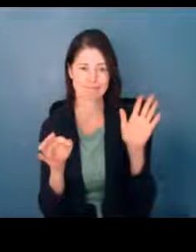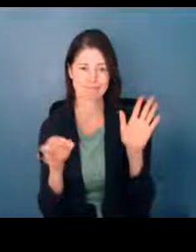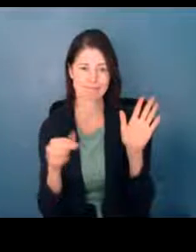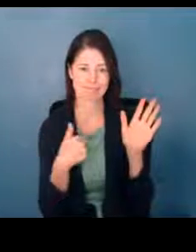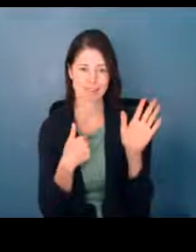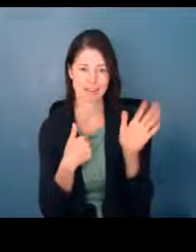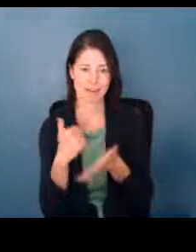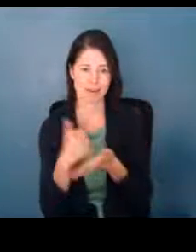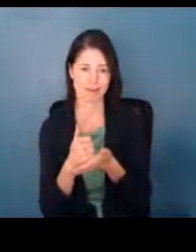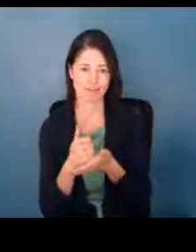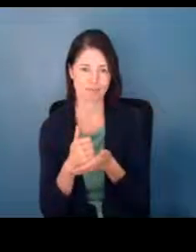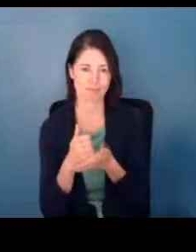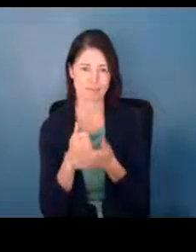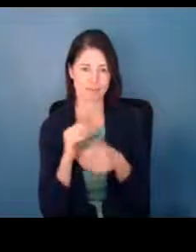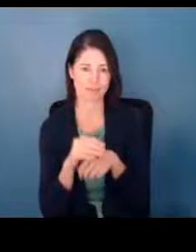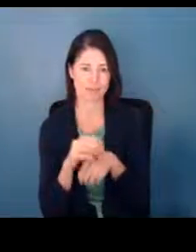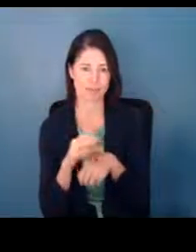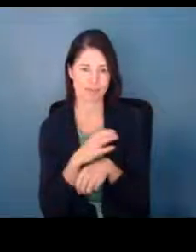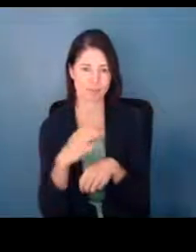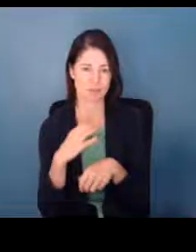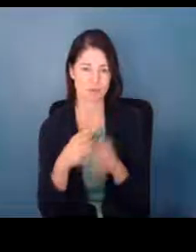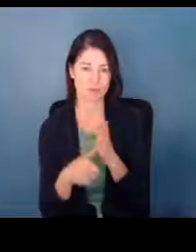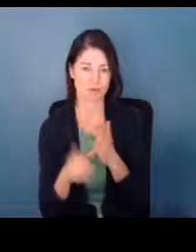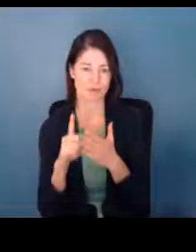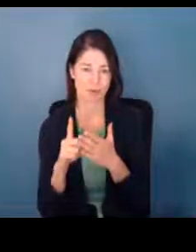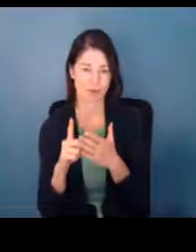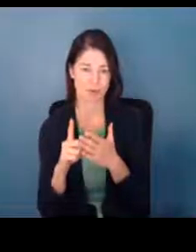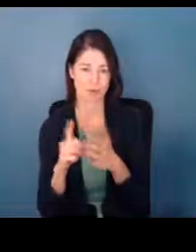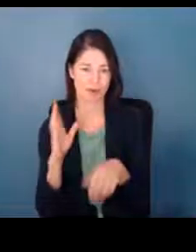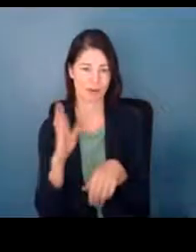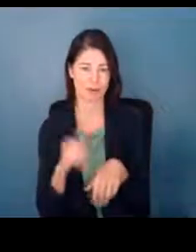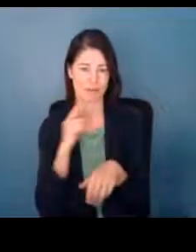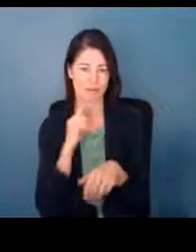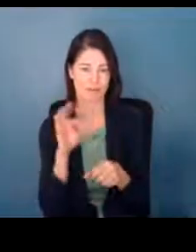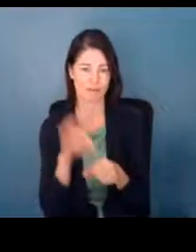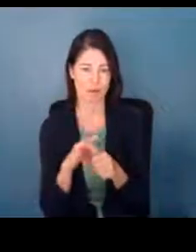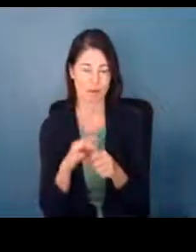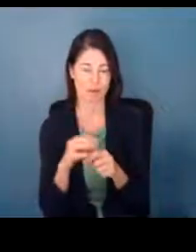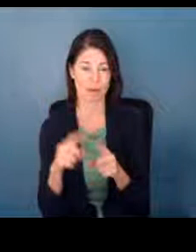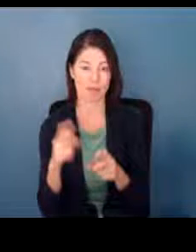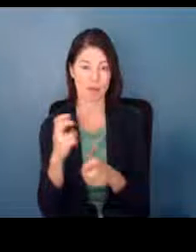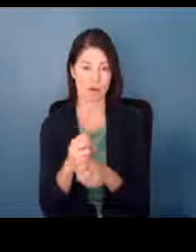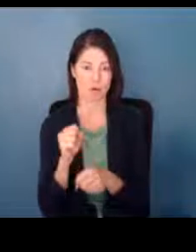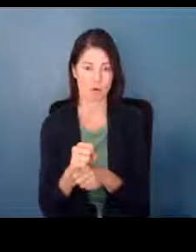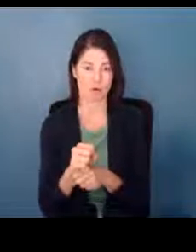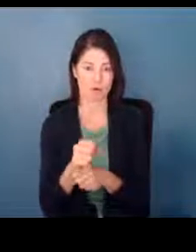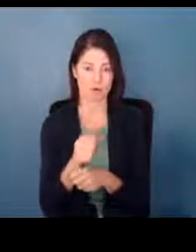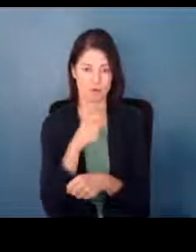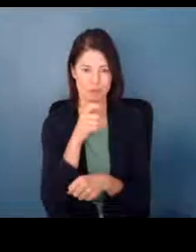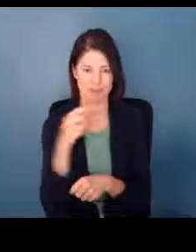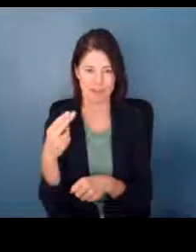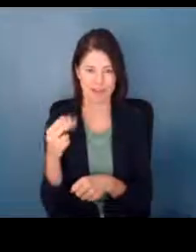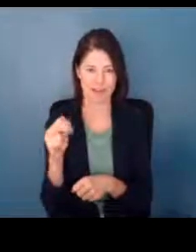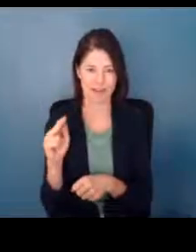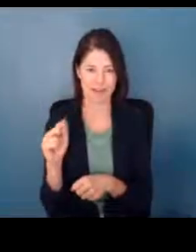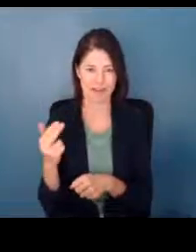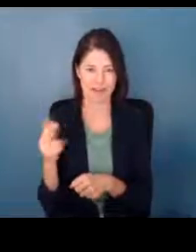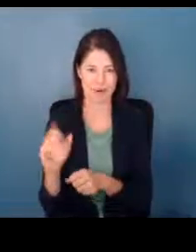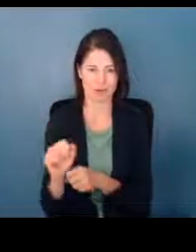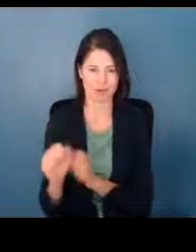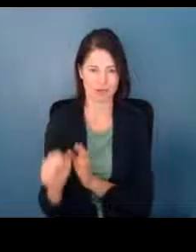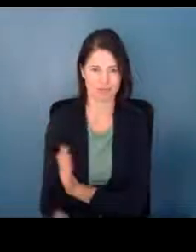advisory committee review this proposal and call it for a vote. All the hard work was done by Hannah and her team. They just did an amazing job. And we